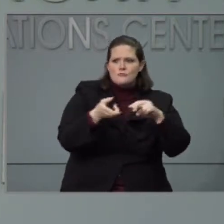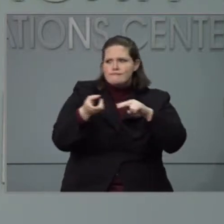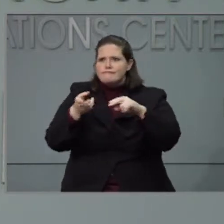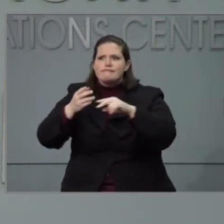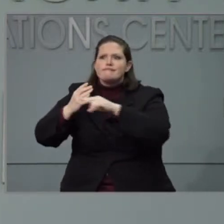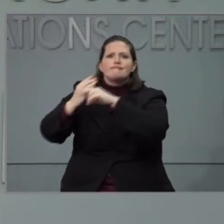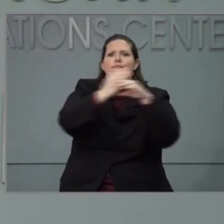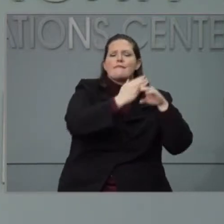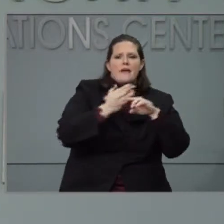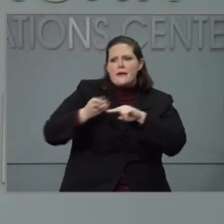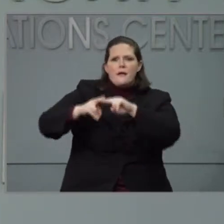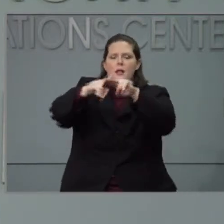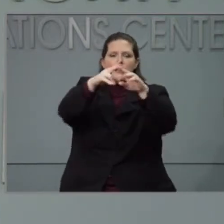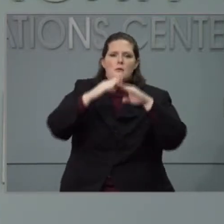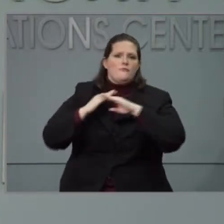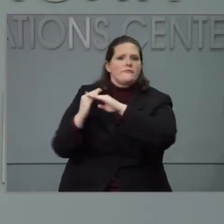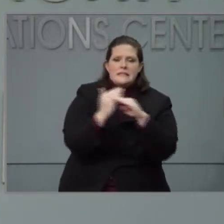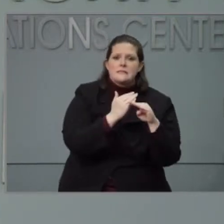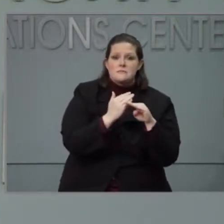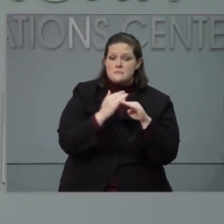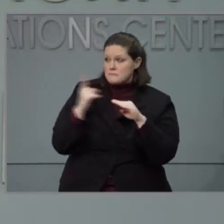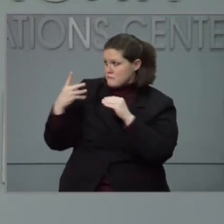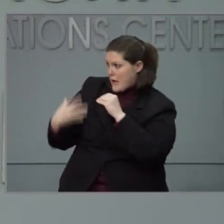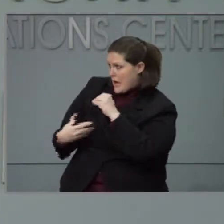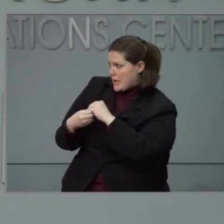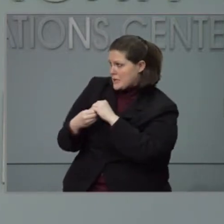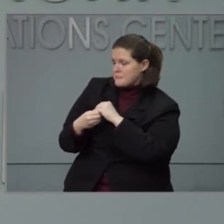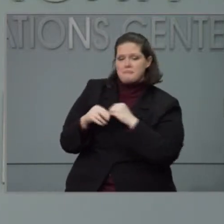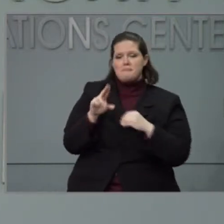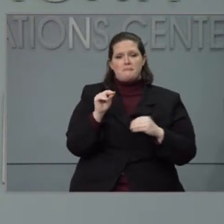Dr. Cohen? Next question, please.